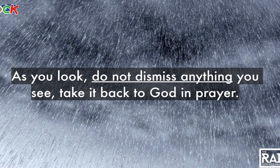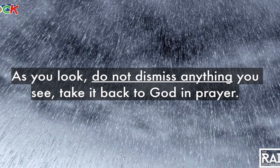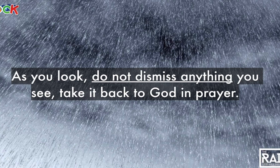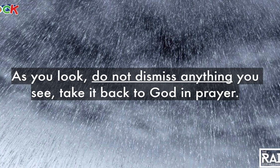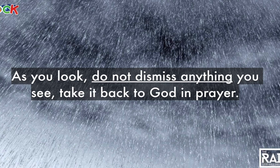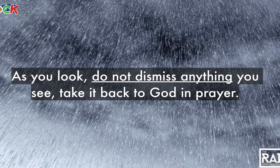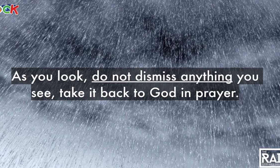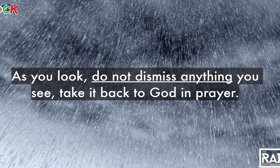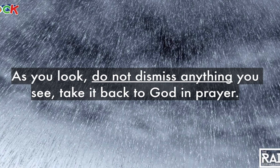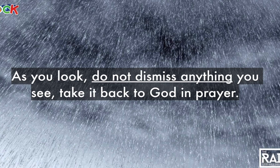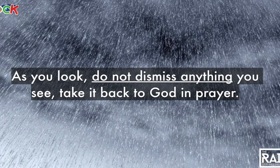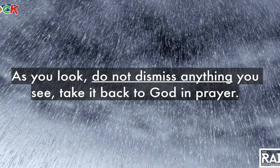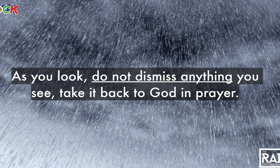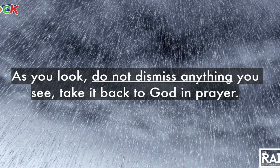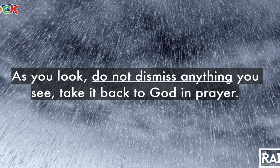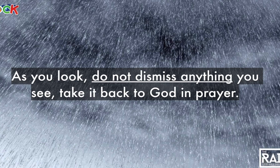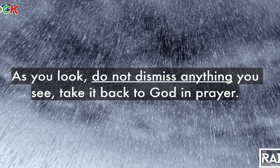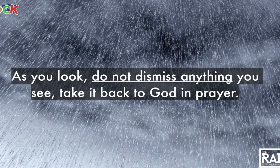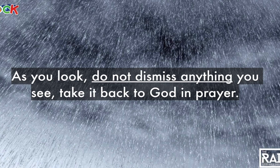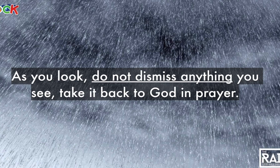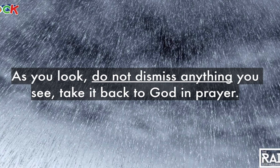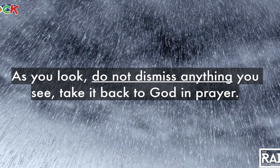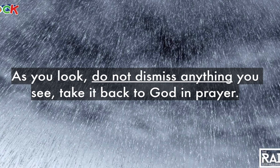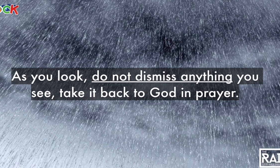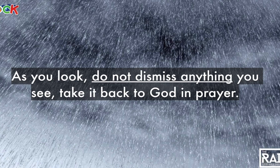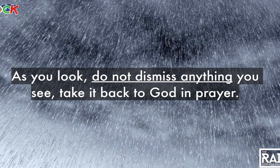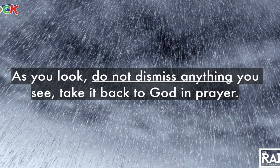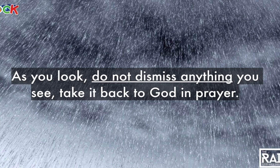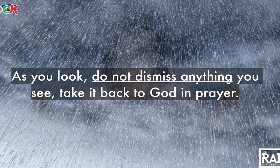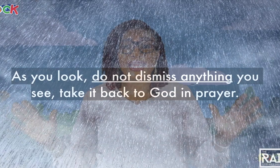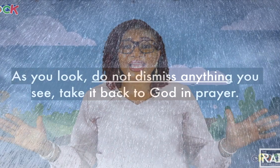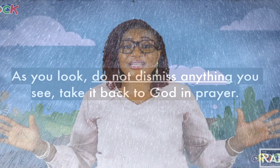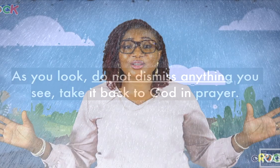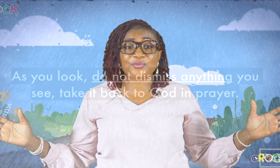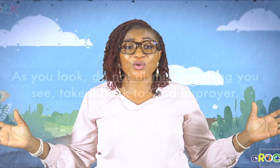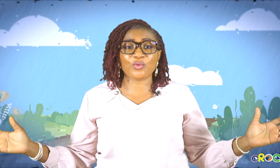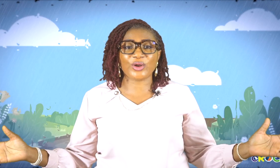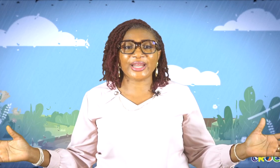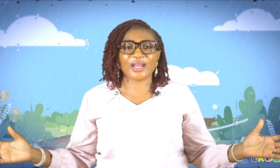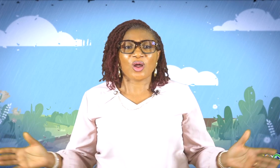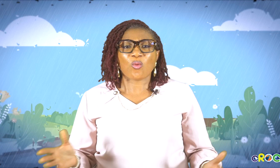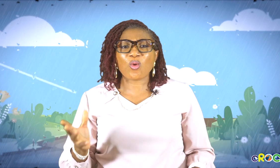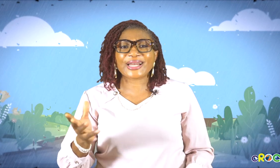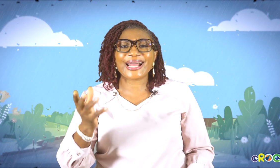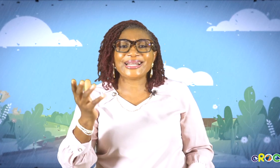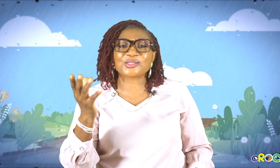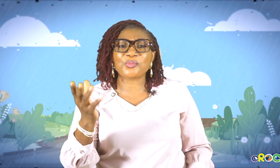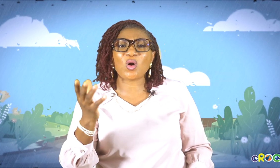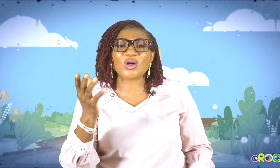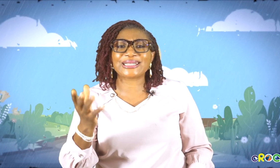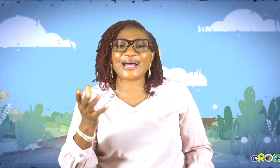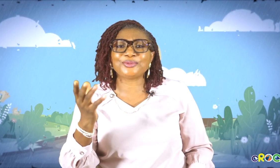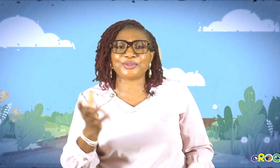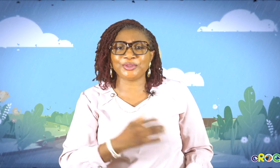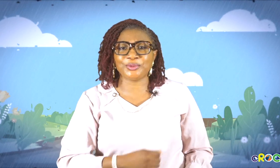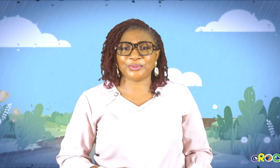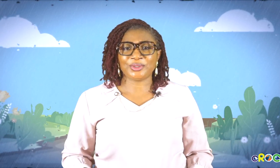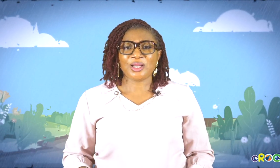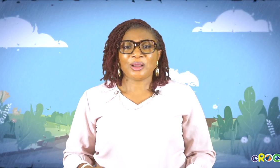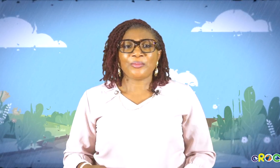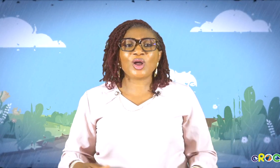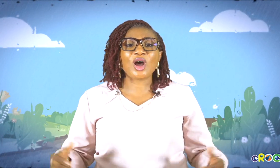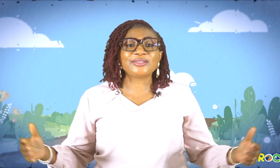see. Take it back to God in prayer. After 3 years of no rain, what can a small cloud